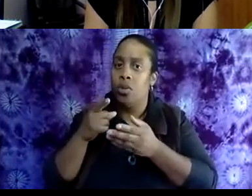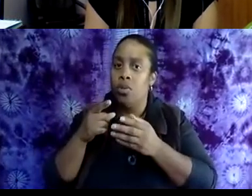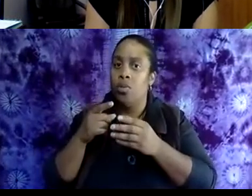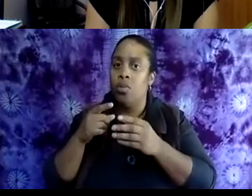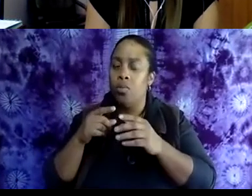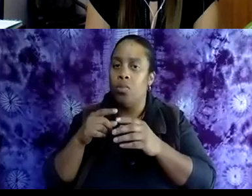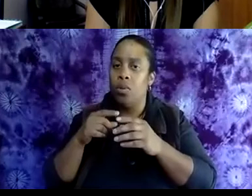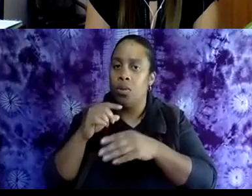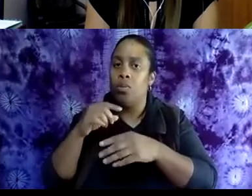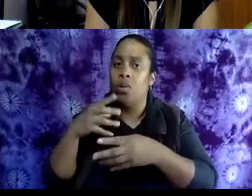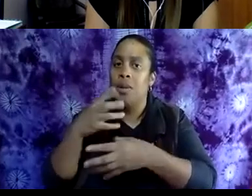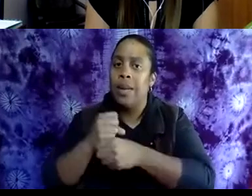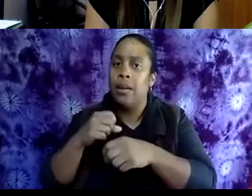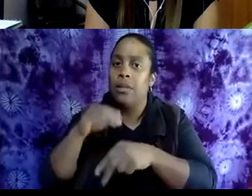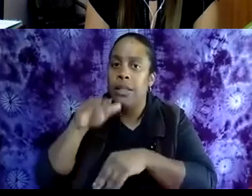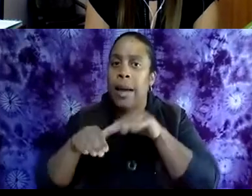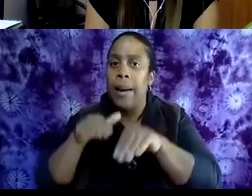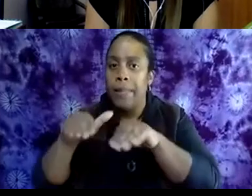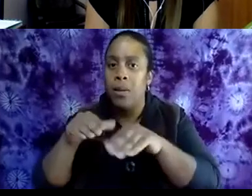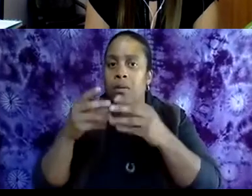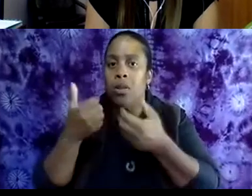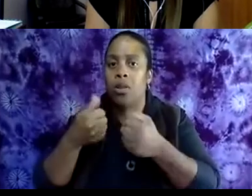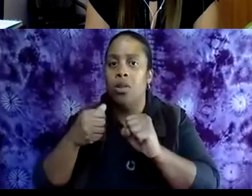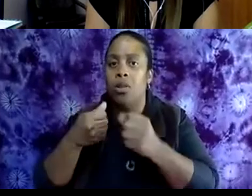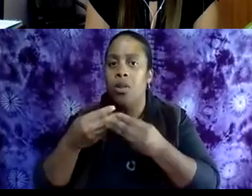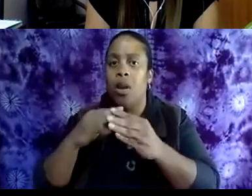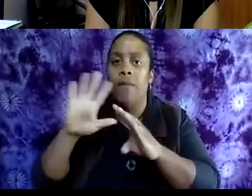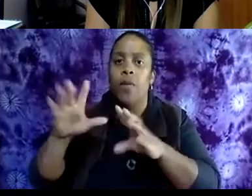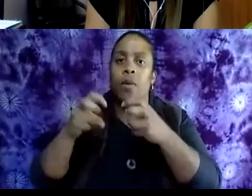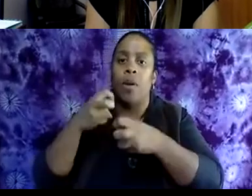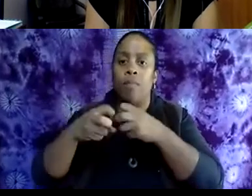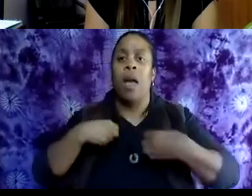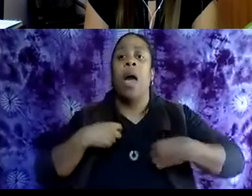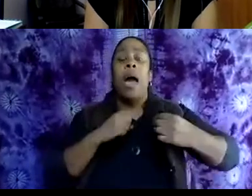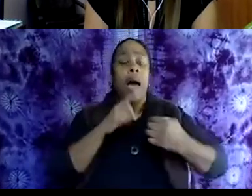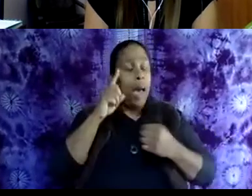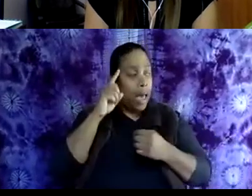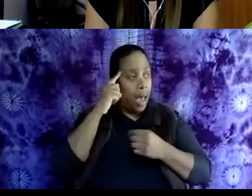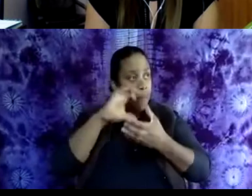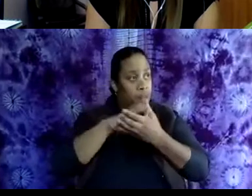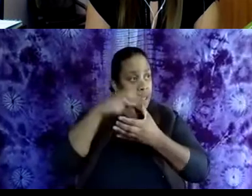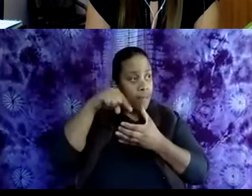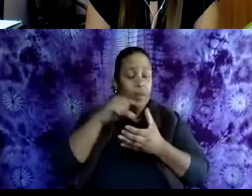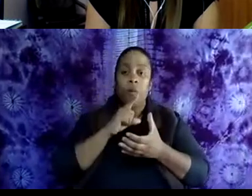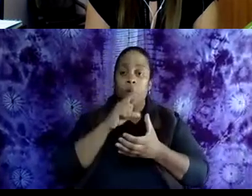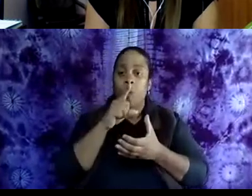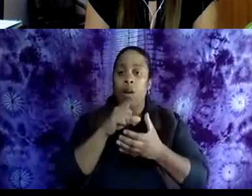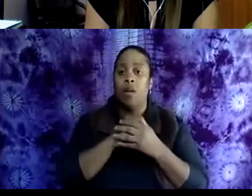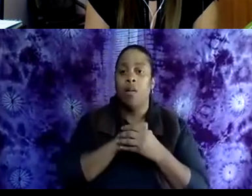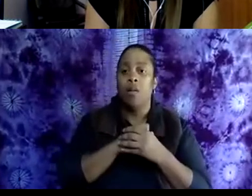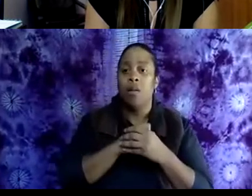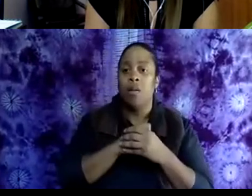you. I do believe it's real. All of this is what you practice, what everyone on the